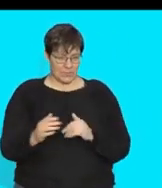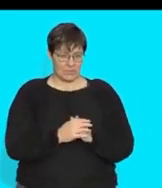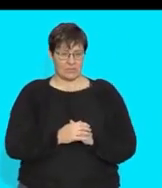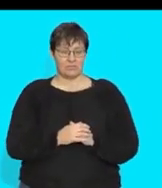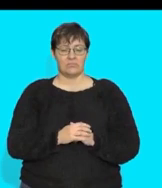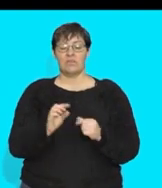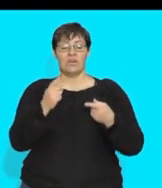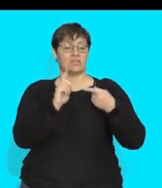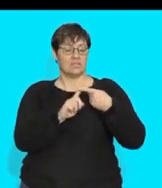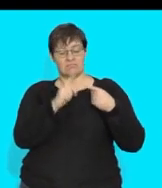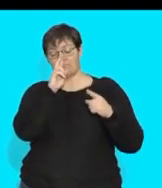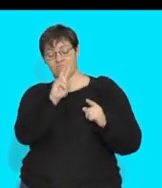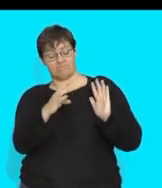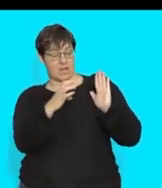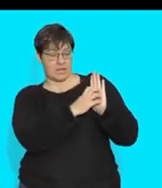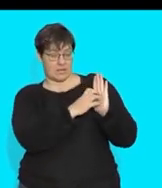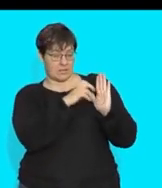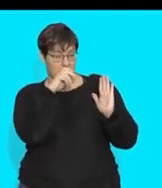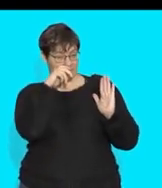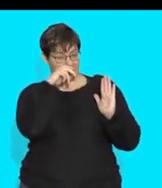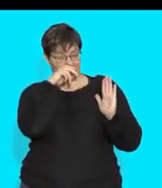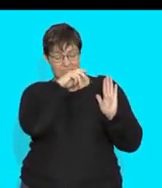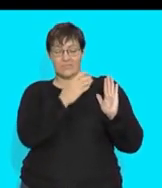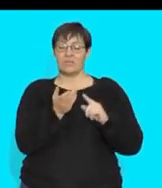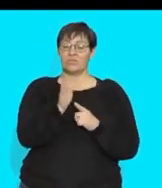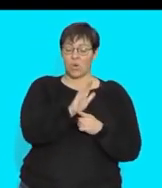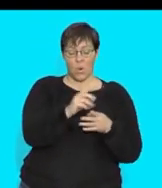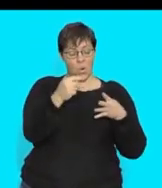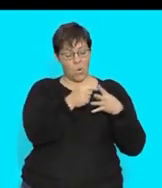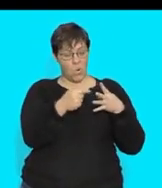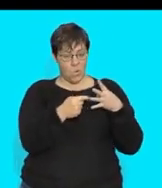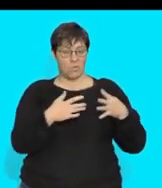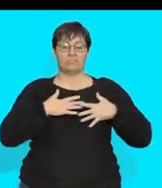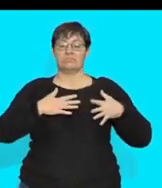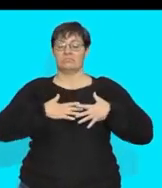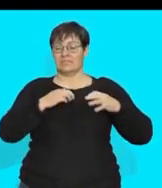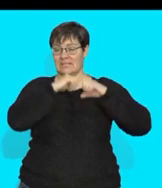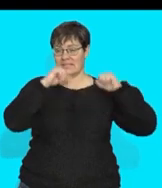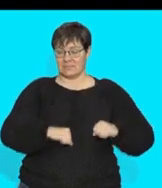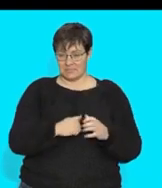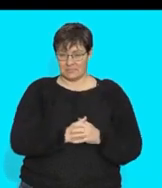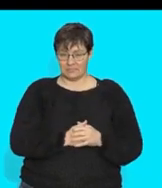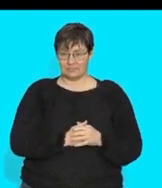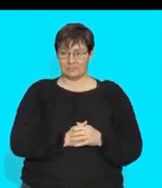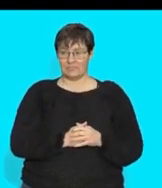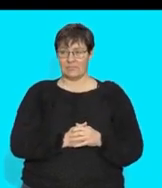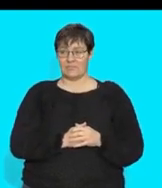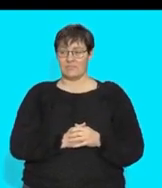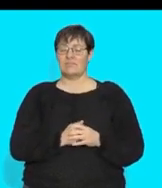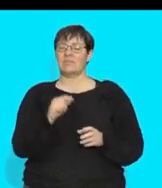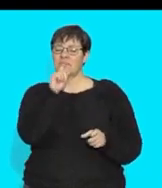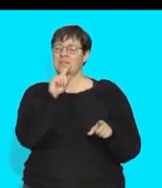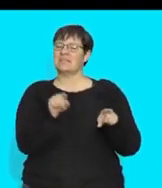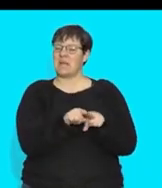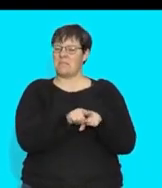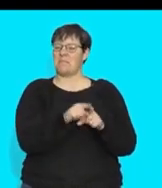study the diagrams below showing some parts of the respiratory system. That is the same as gaseous exchange. We can use